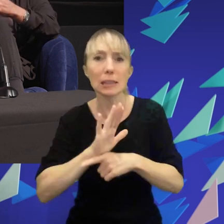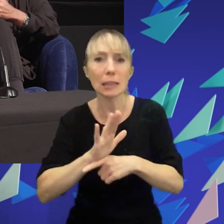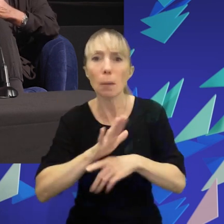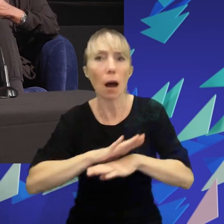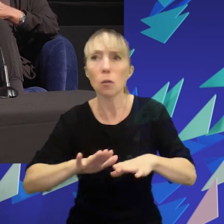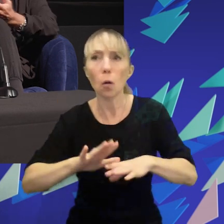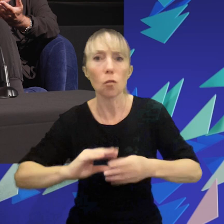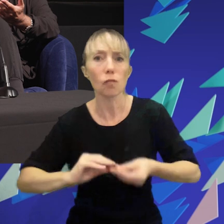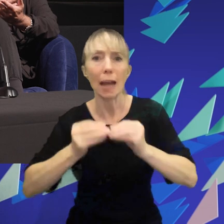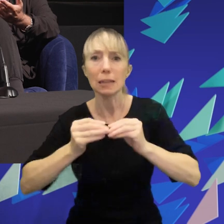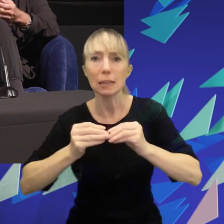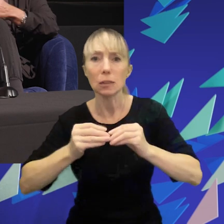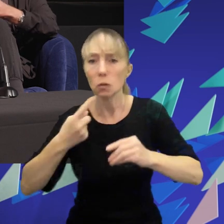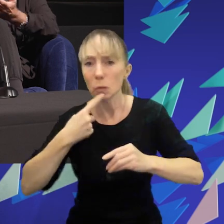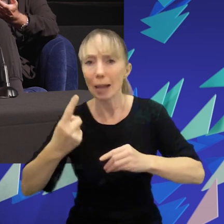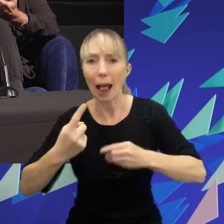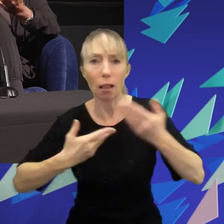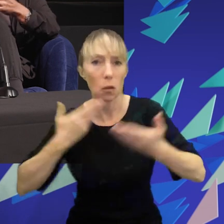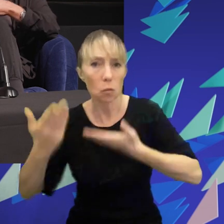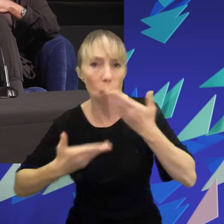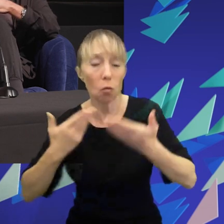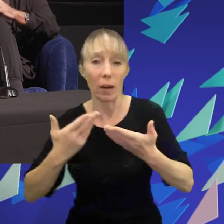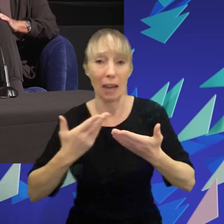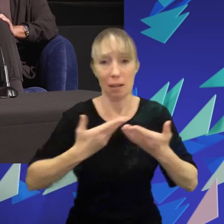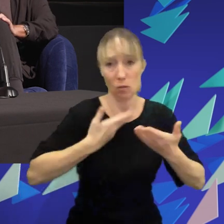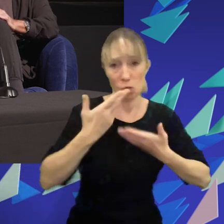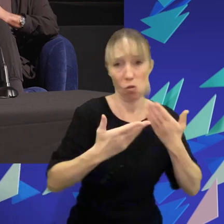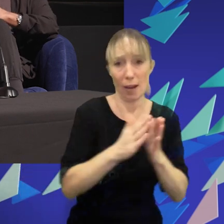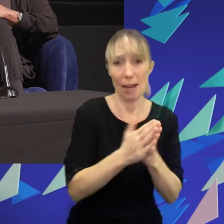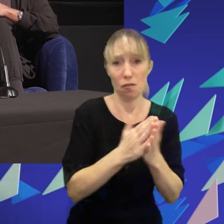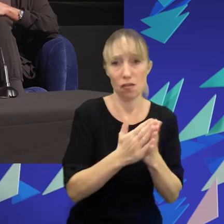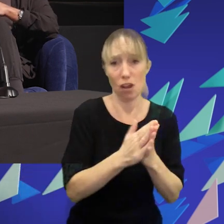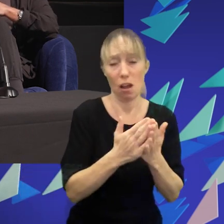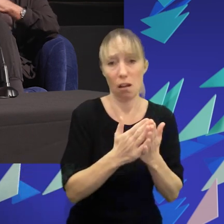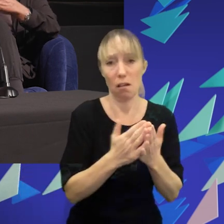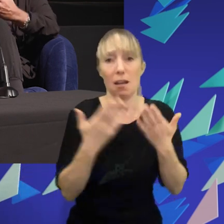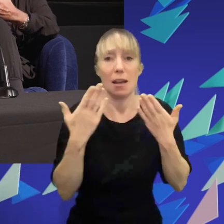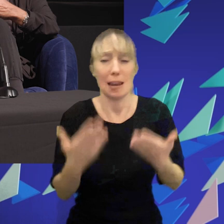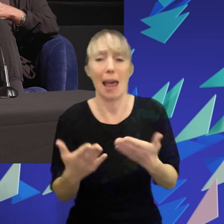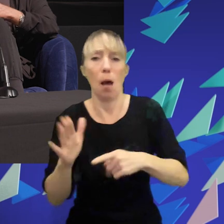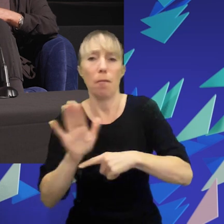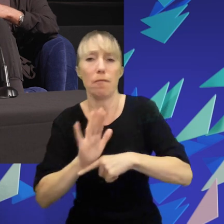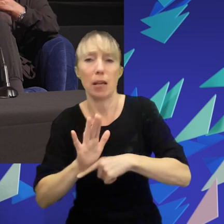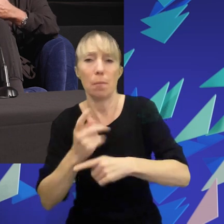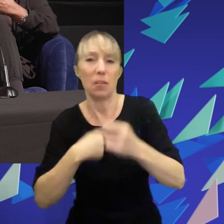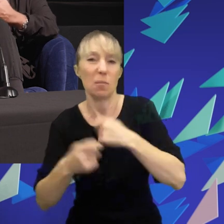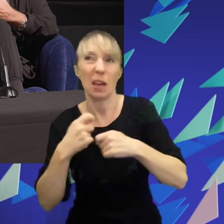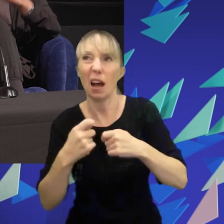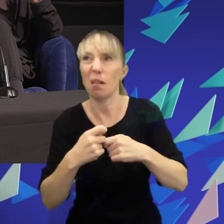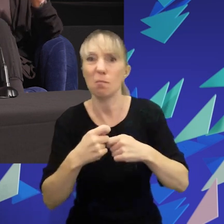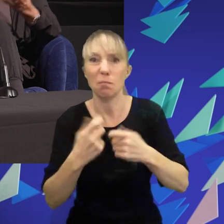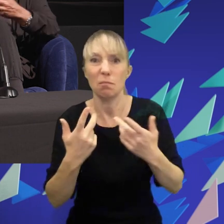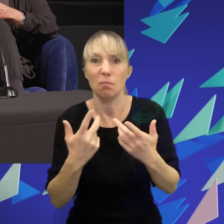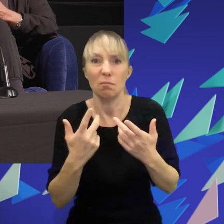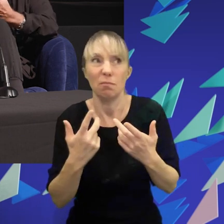to tell stories. The stories were told before in literature. But then now the film has become just like an